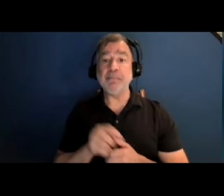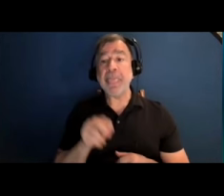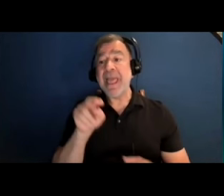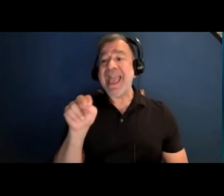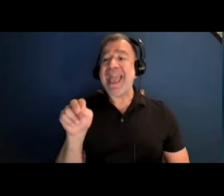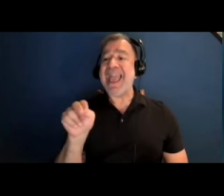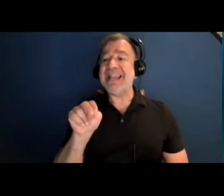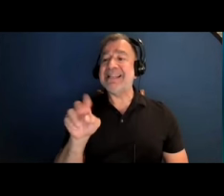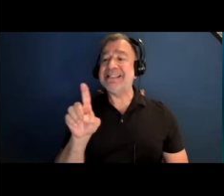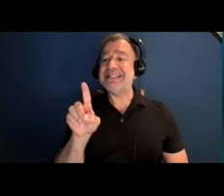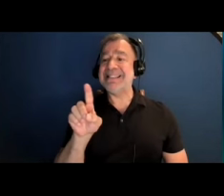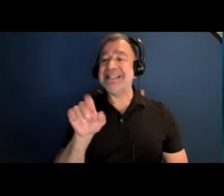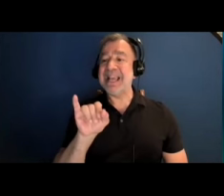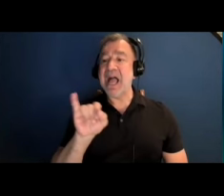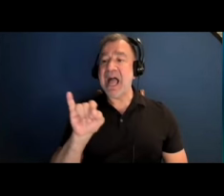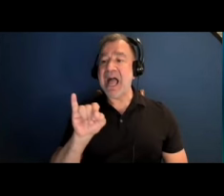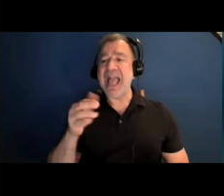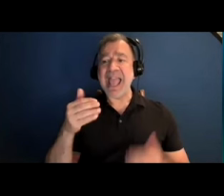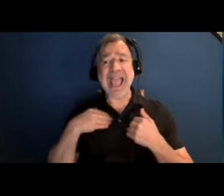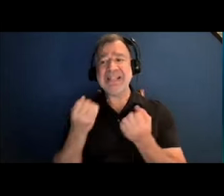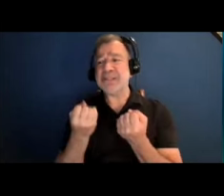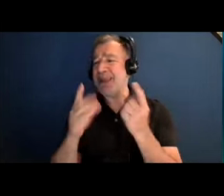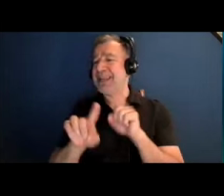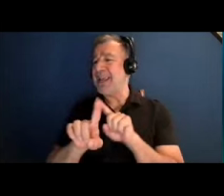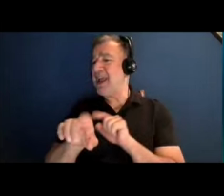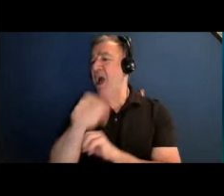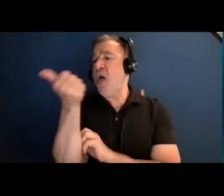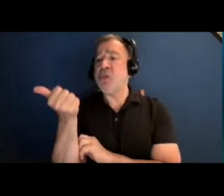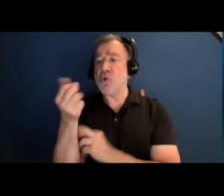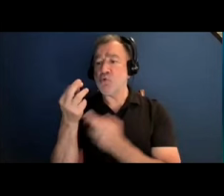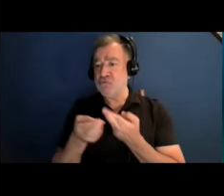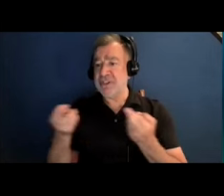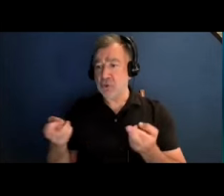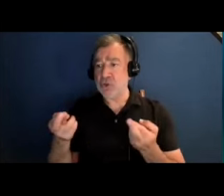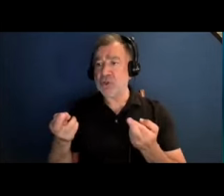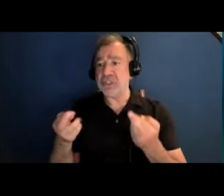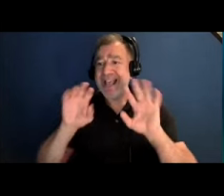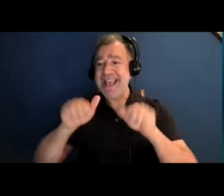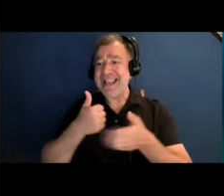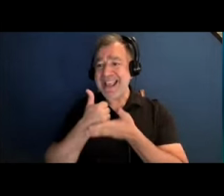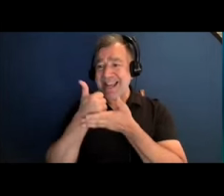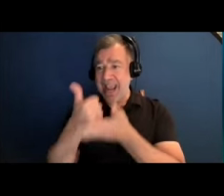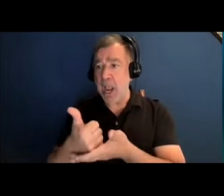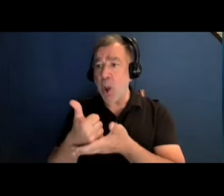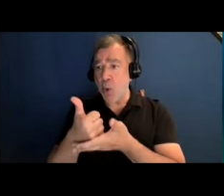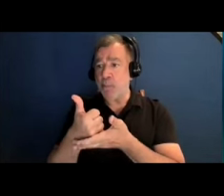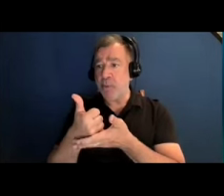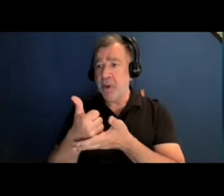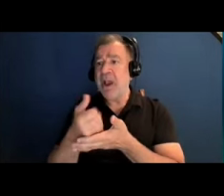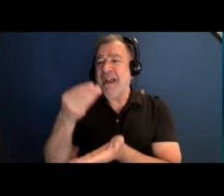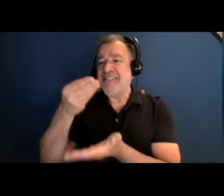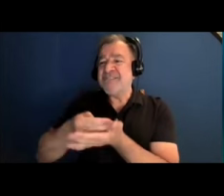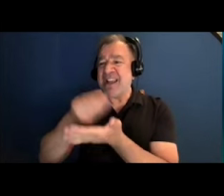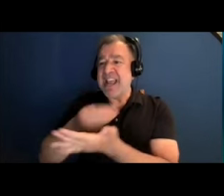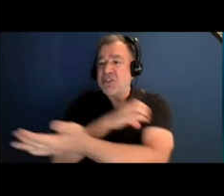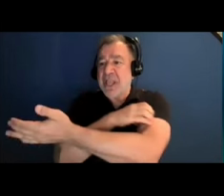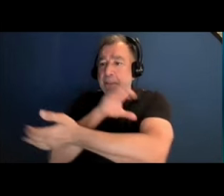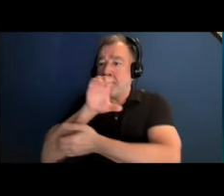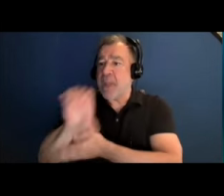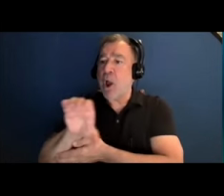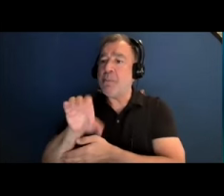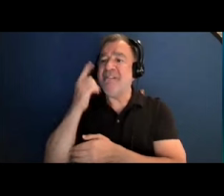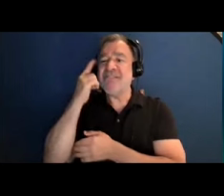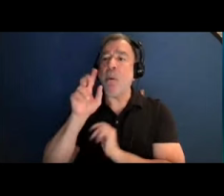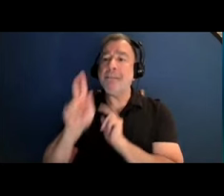Institute, also has a bunch of other resources that can help advance financial empowerment for people with